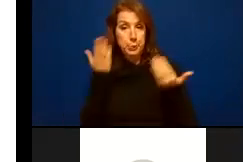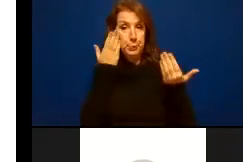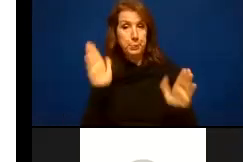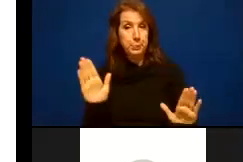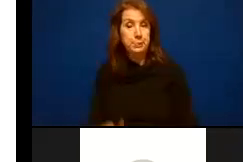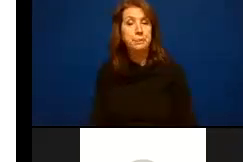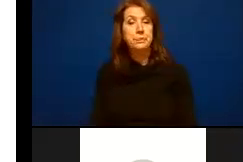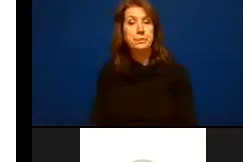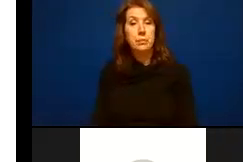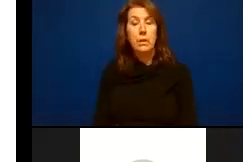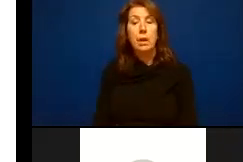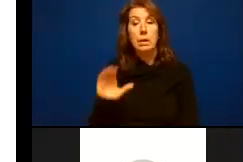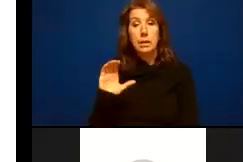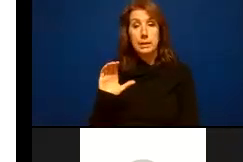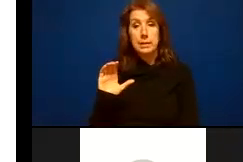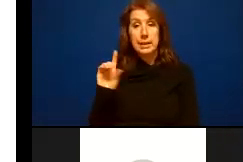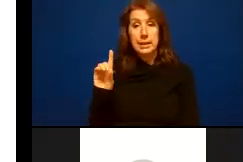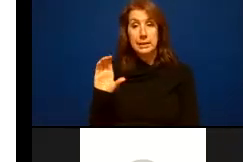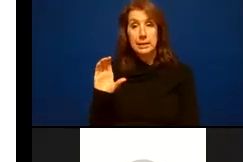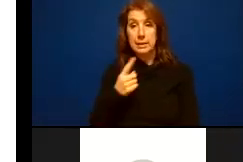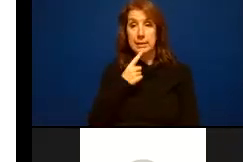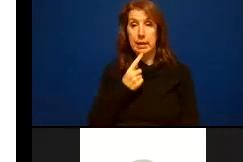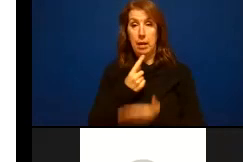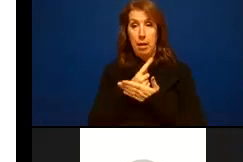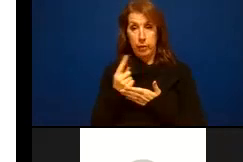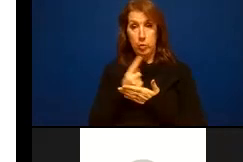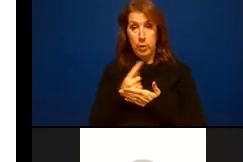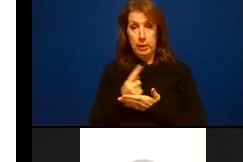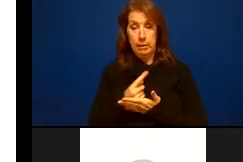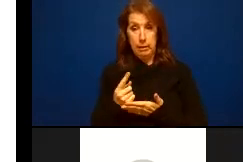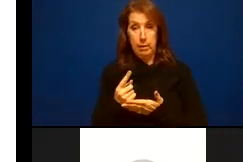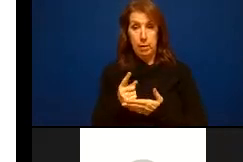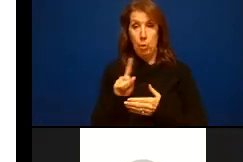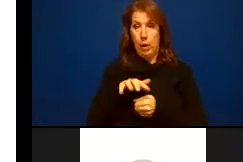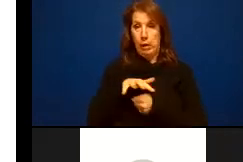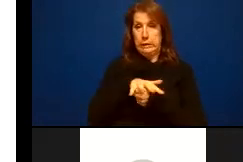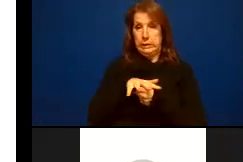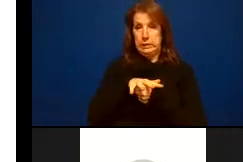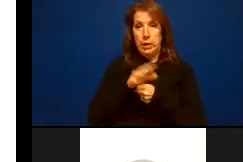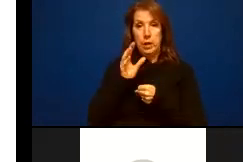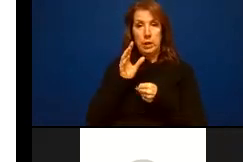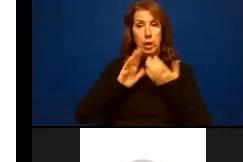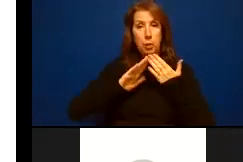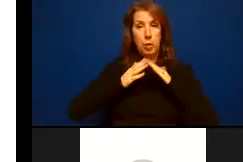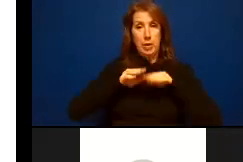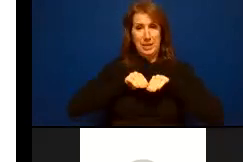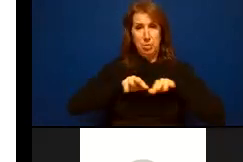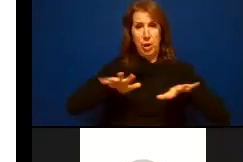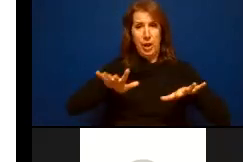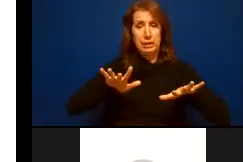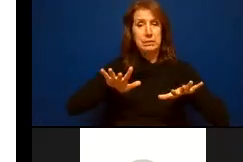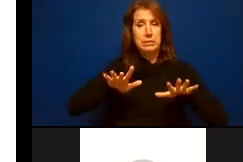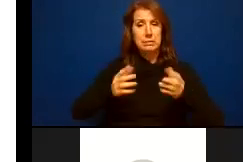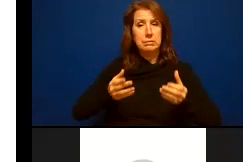but I think CDC had said every week, at least where there is community spread. And then